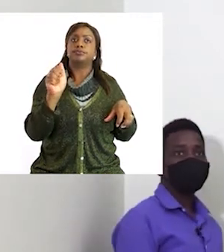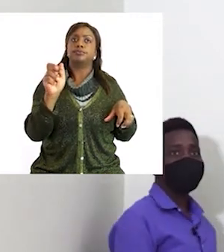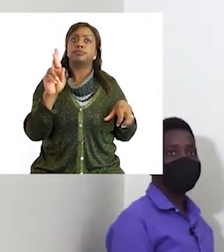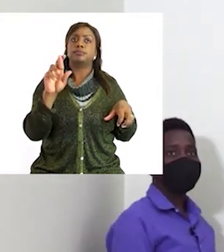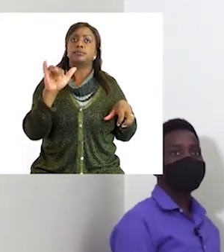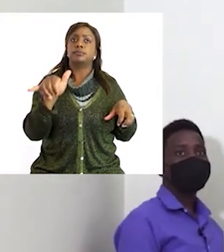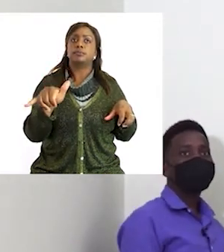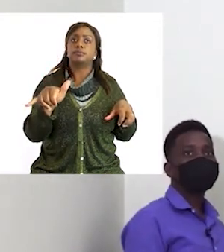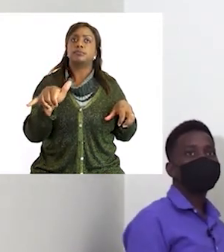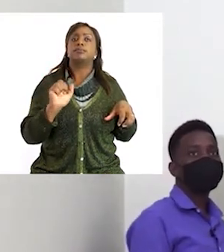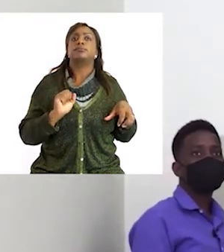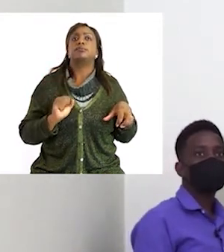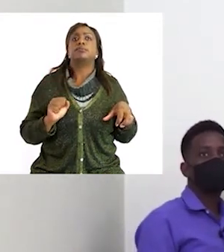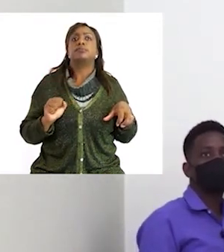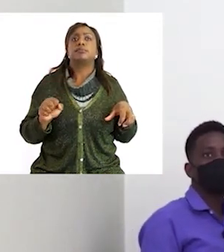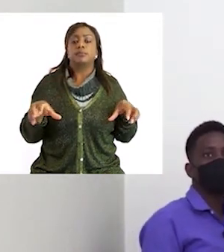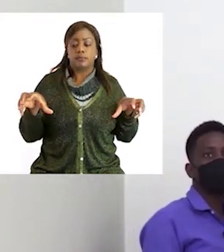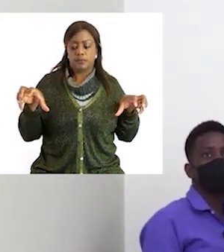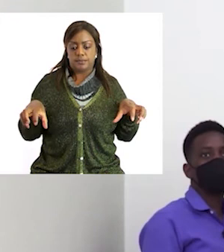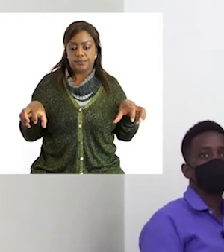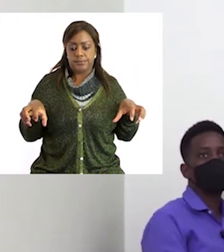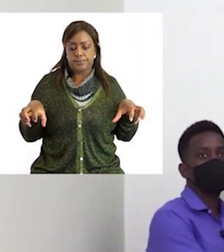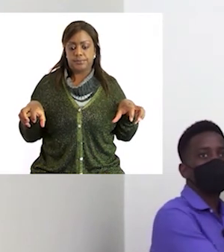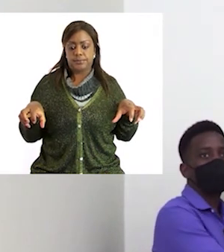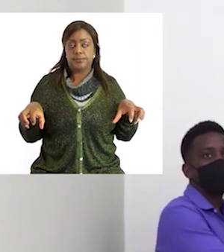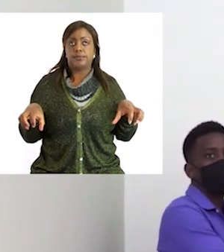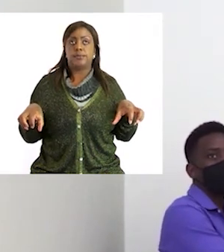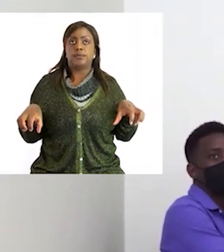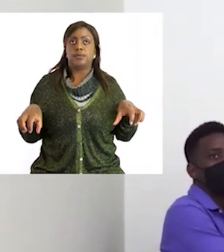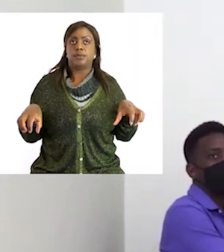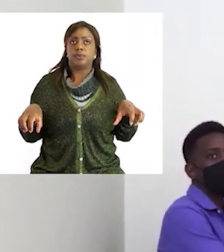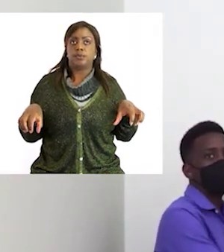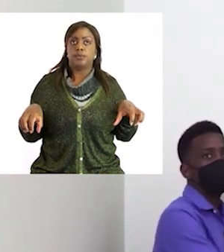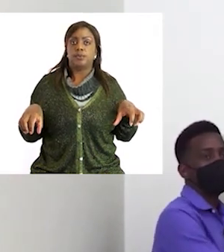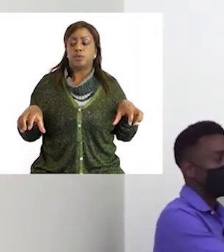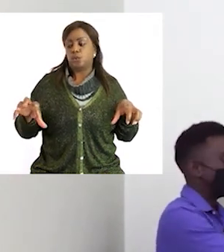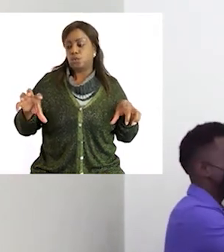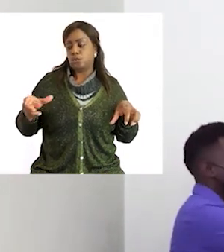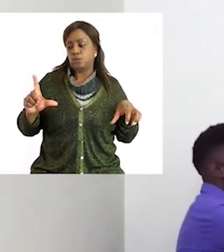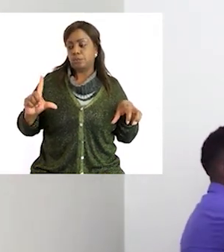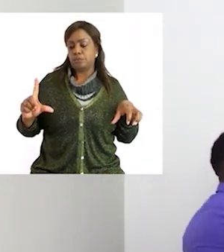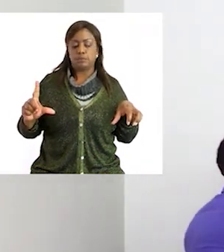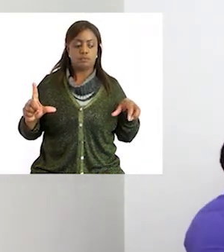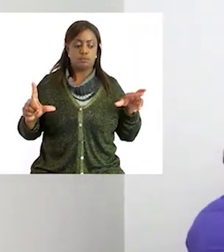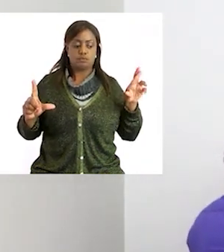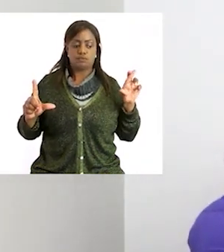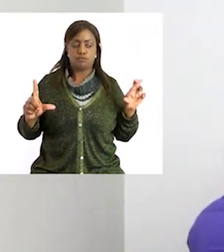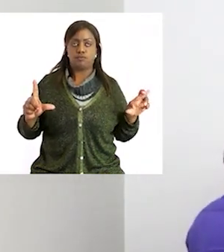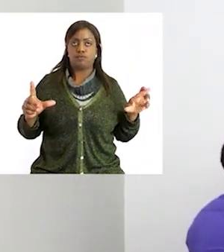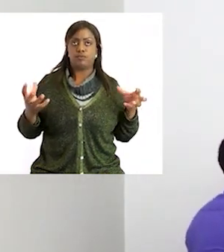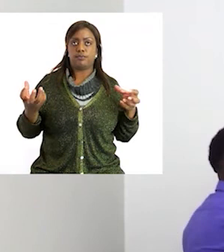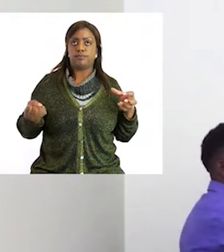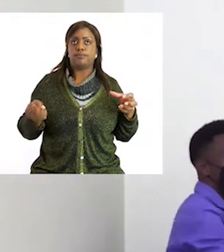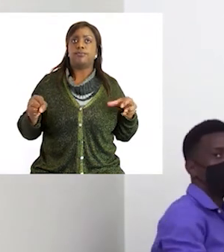Now, the ovary is a structure that is both on the left side and also on the right